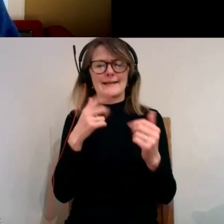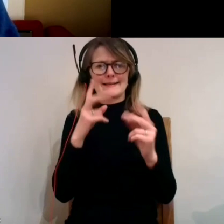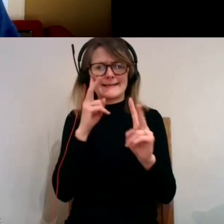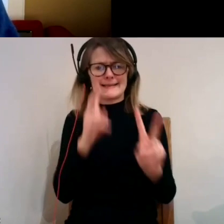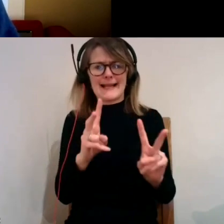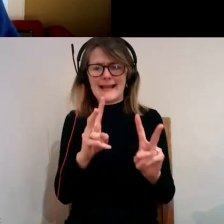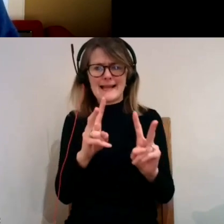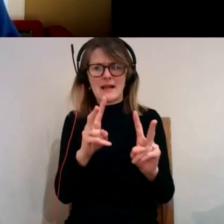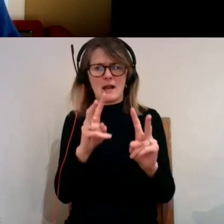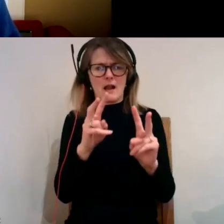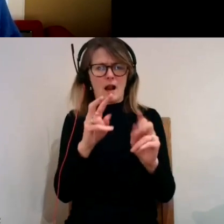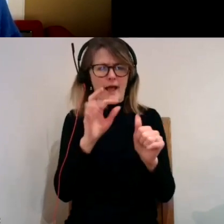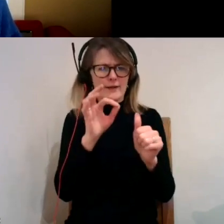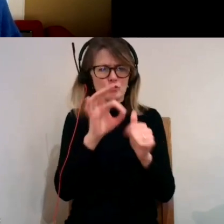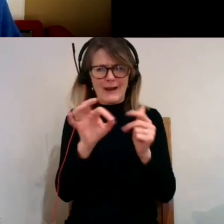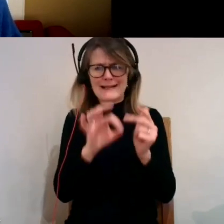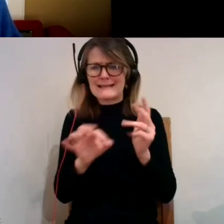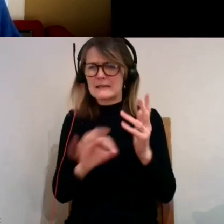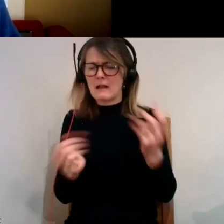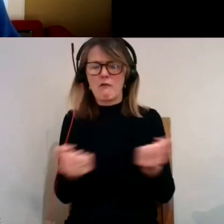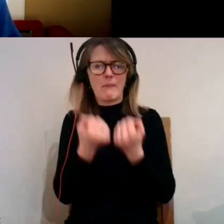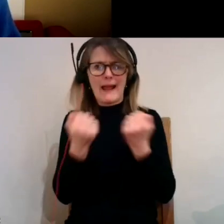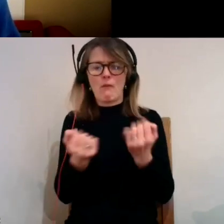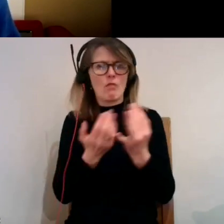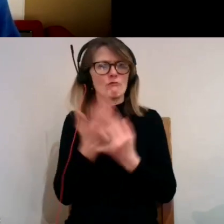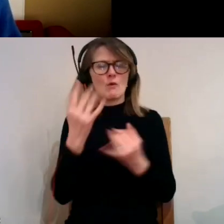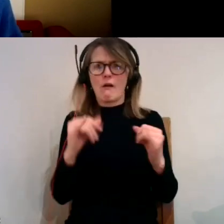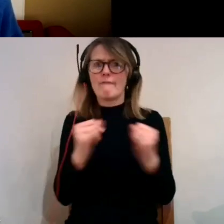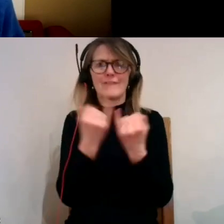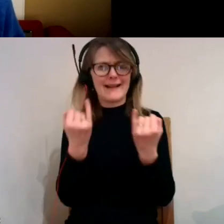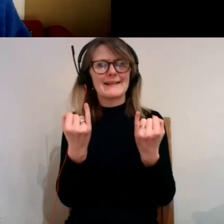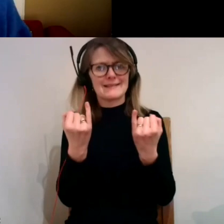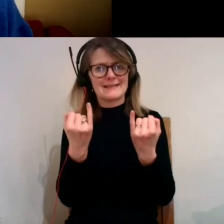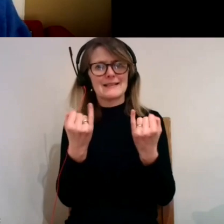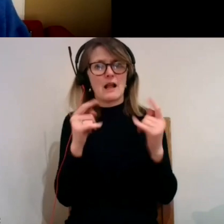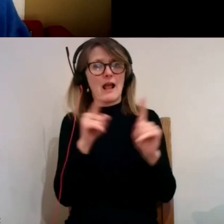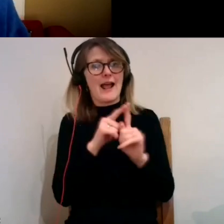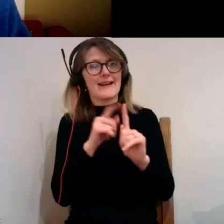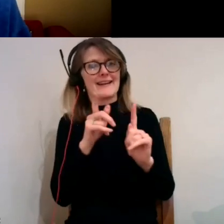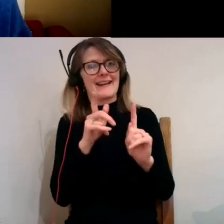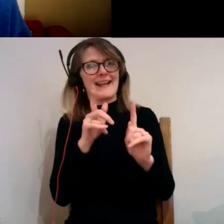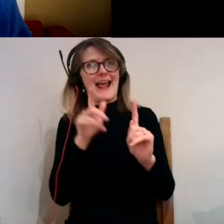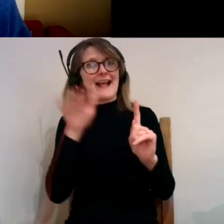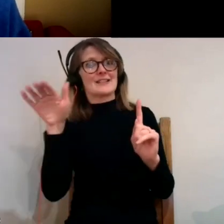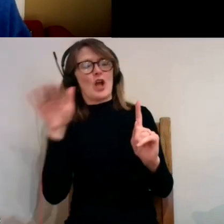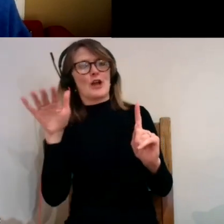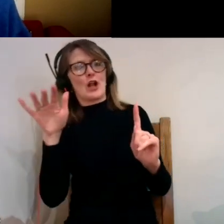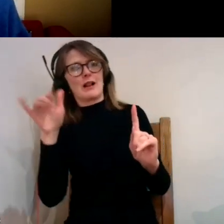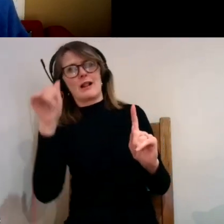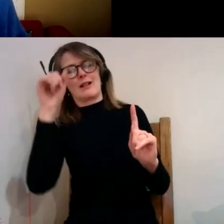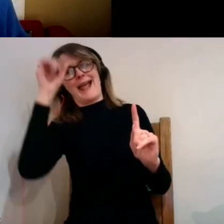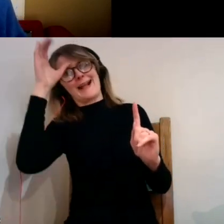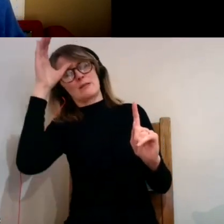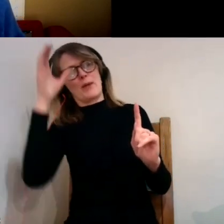strands of power running through conflict. And of course, as an external expert, actually needing to